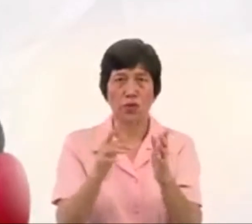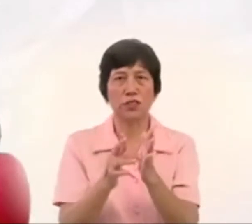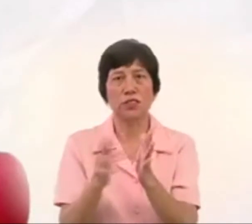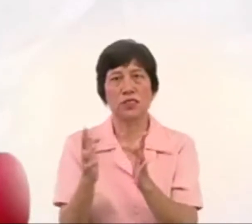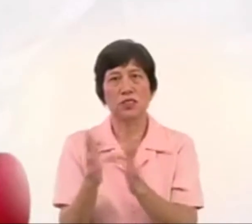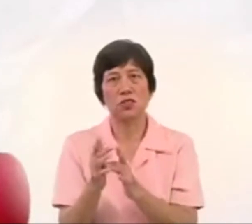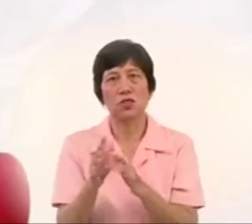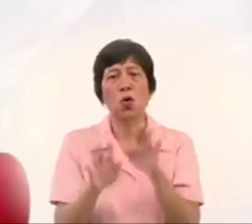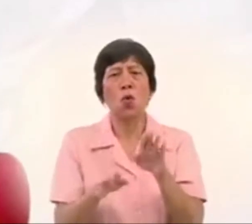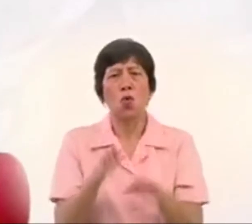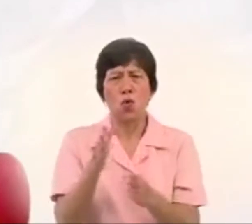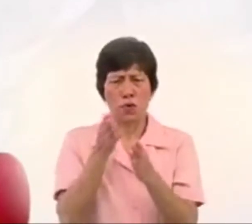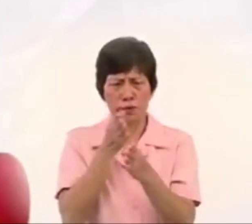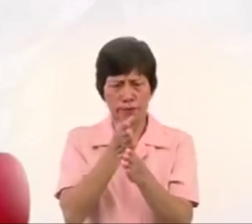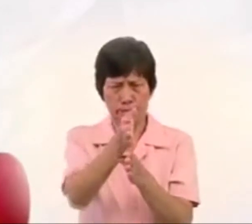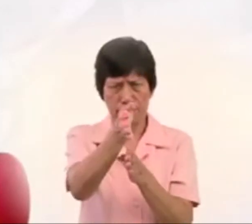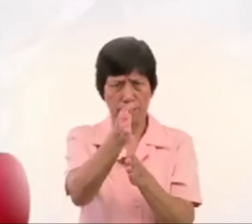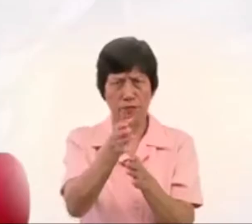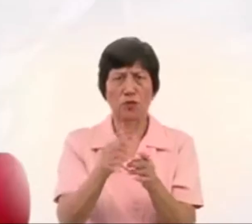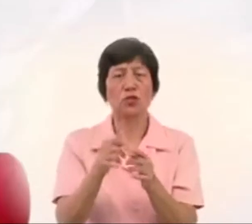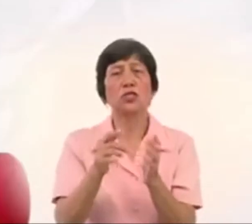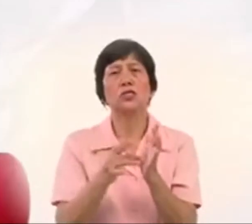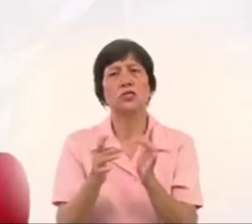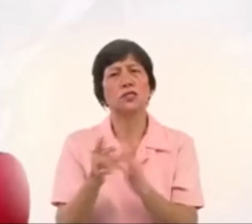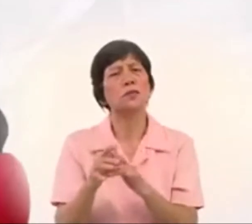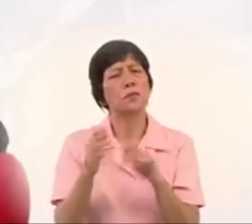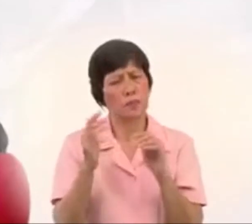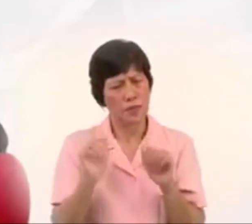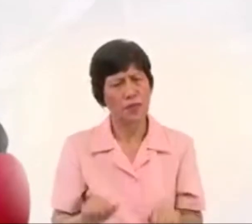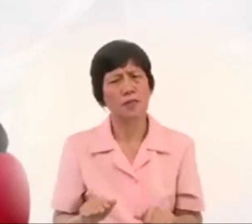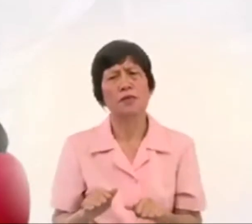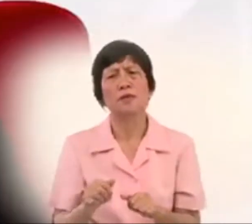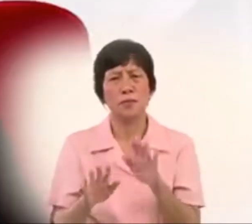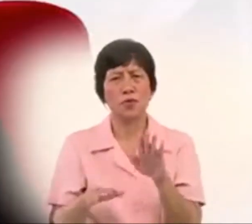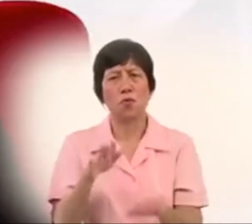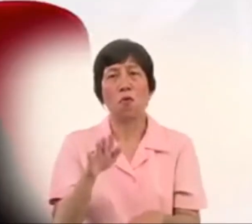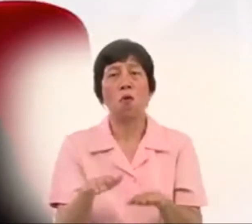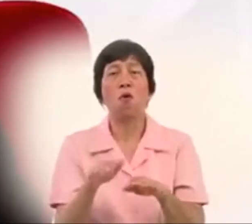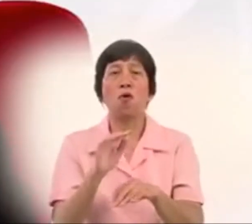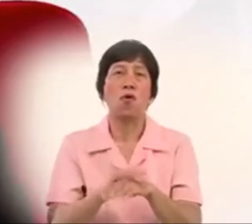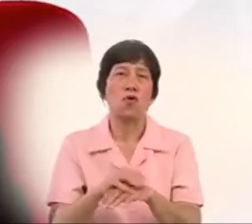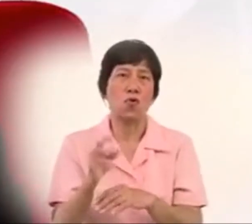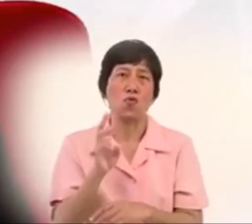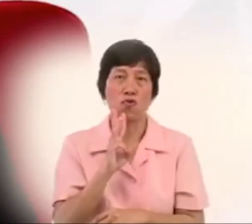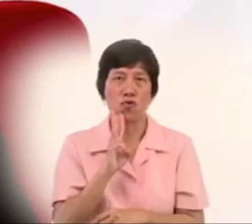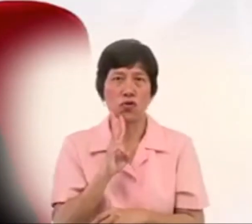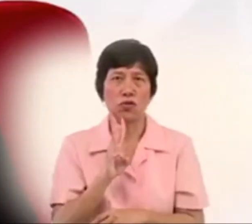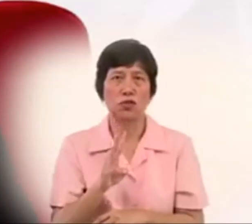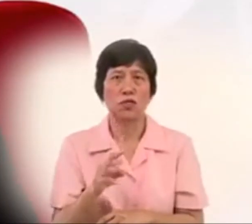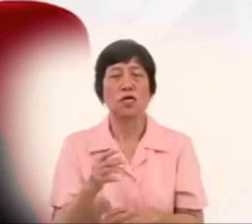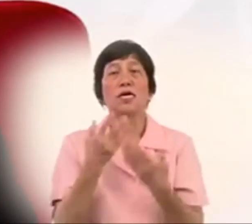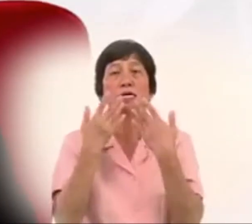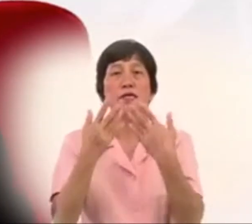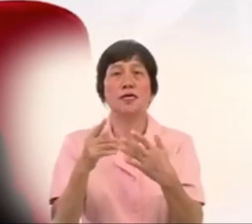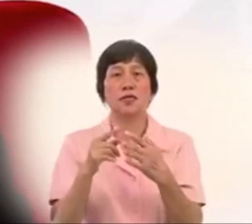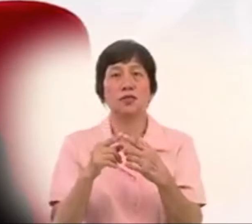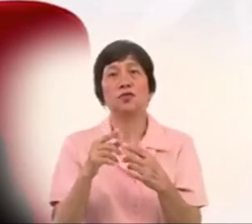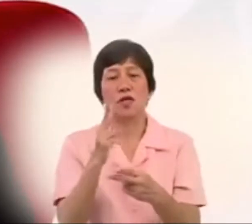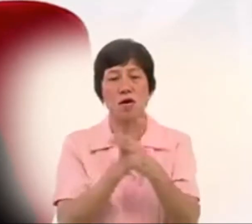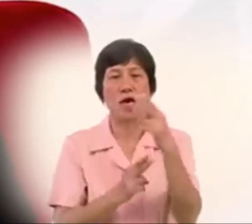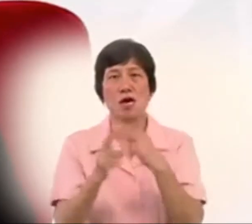him. Walk straight to him. You can walk on waters. Thanks to the hand of Jesus,